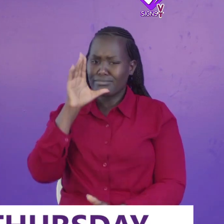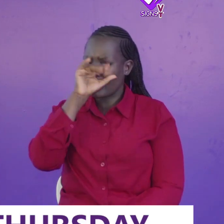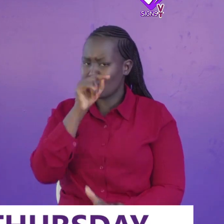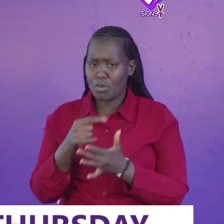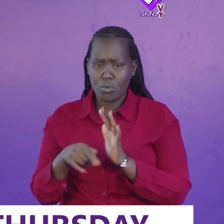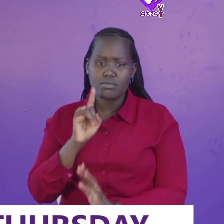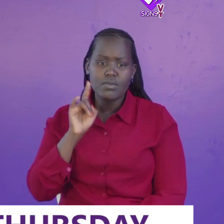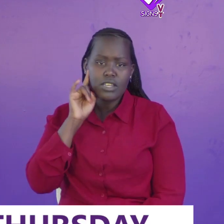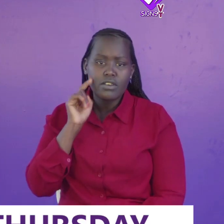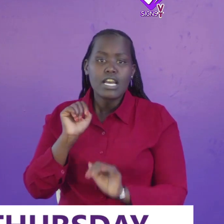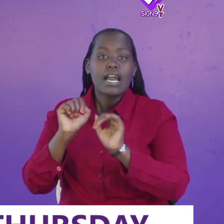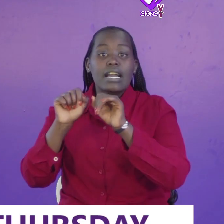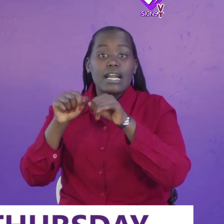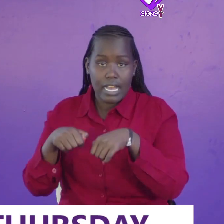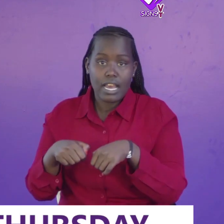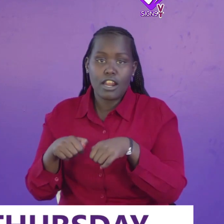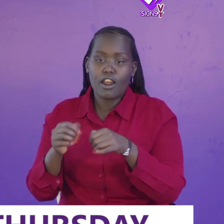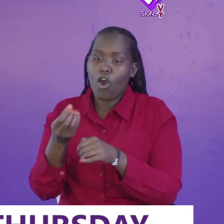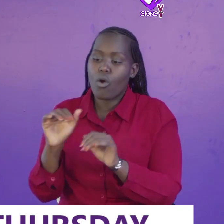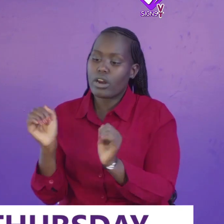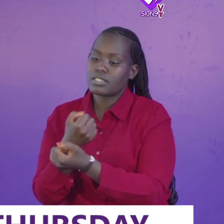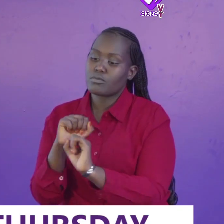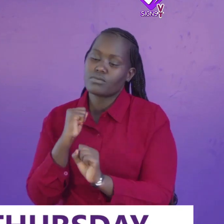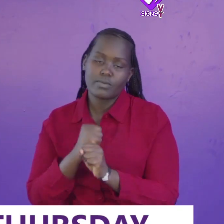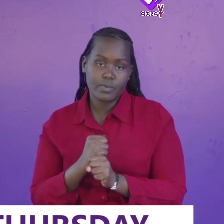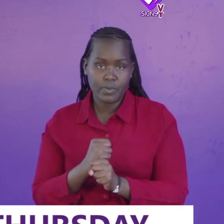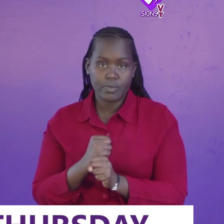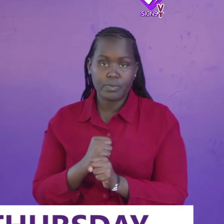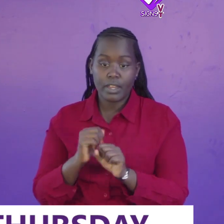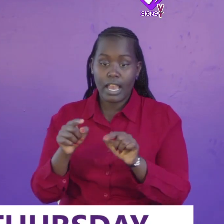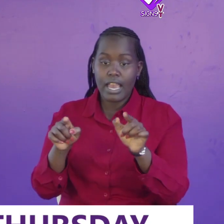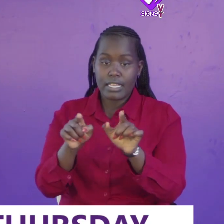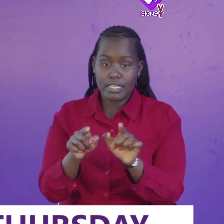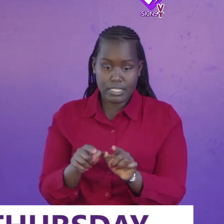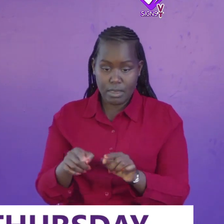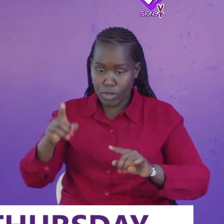deaf person can or cannot do. Ipi inaingilia na hiyo story ya